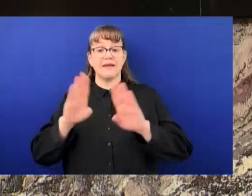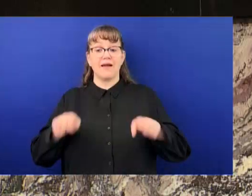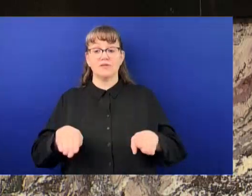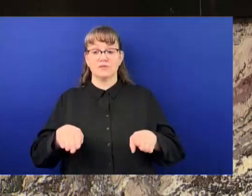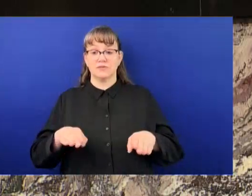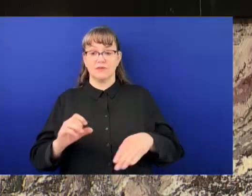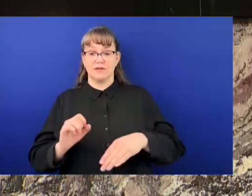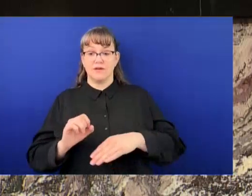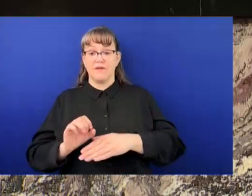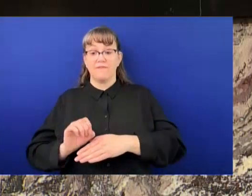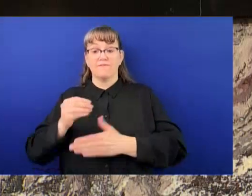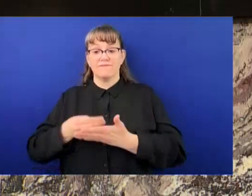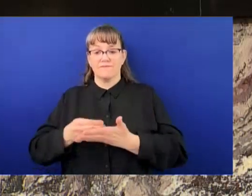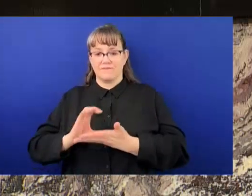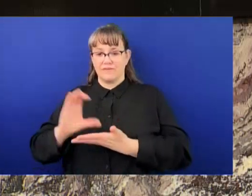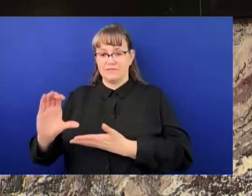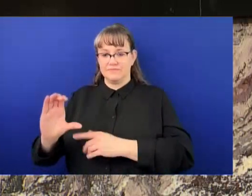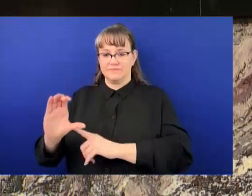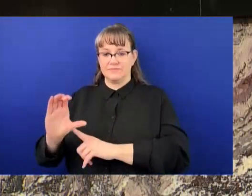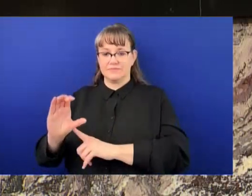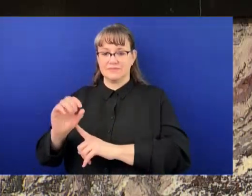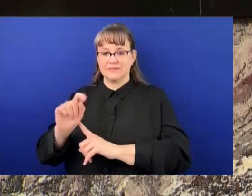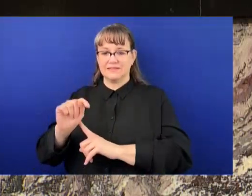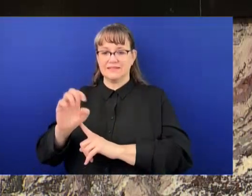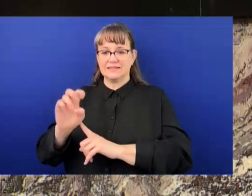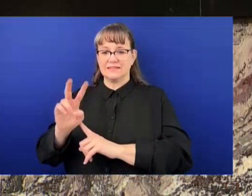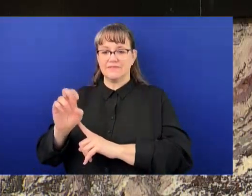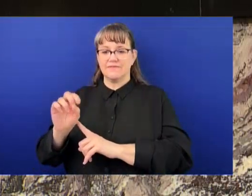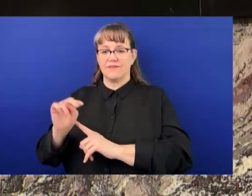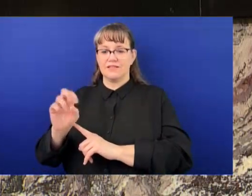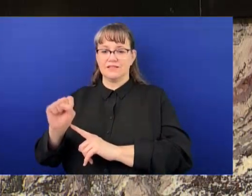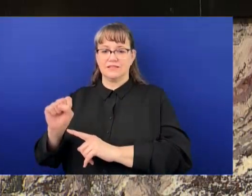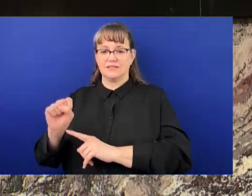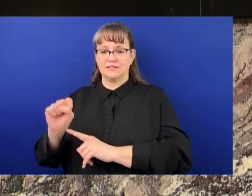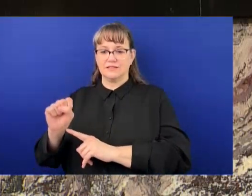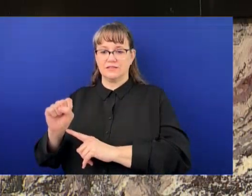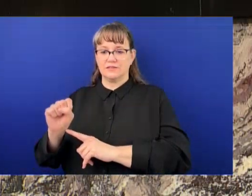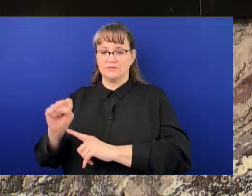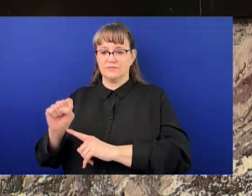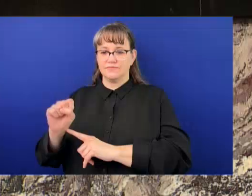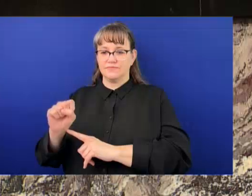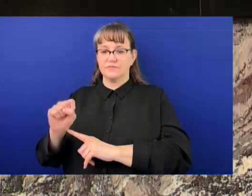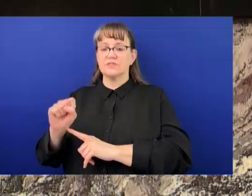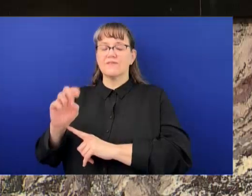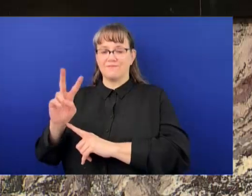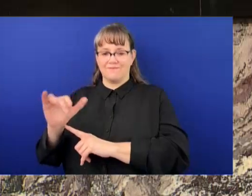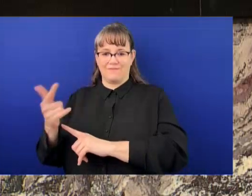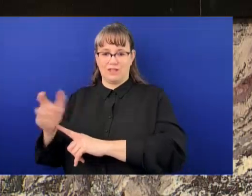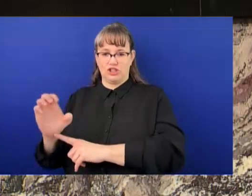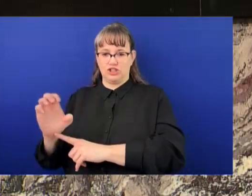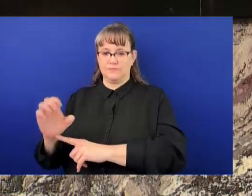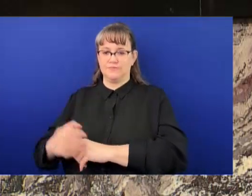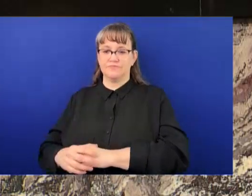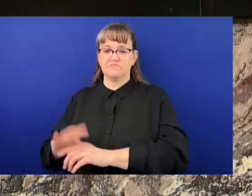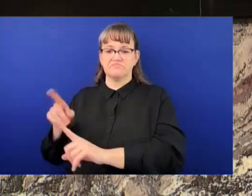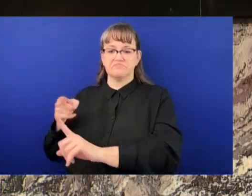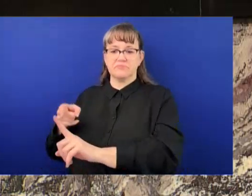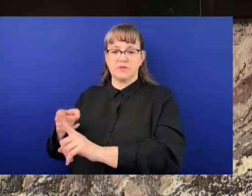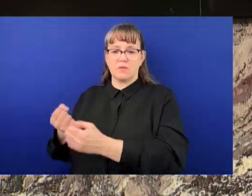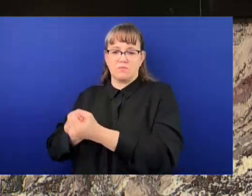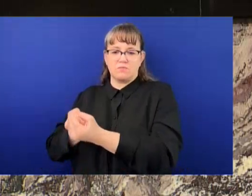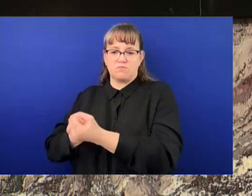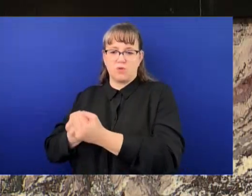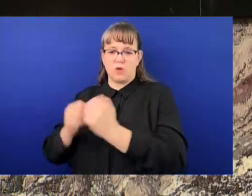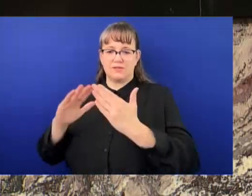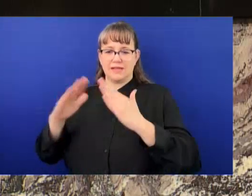responsible for the residents. But instead of keeping the peace, everyone is frustrated. Aaron Wells of Flamin Fitness, a neighboring business,